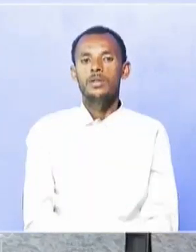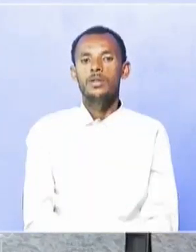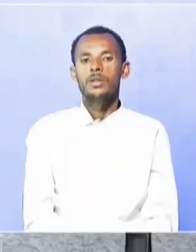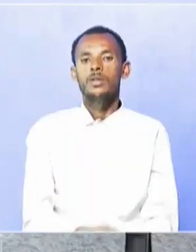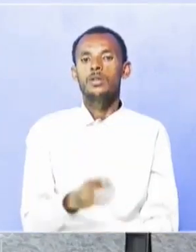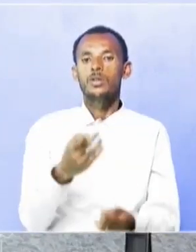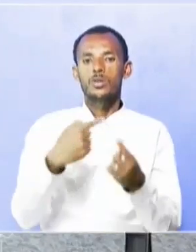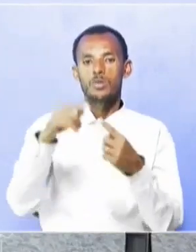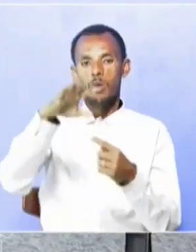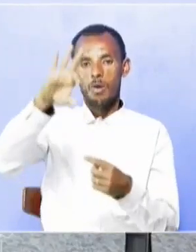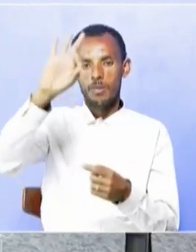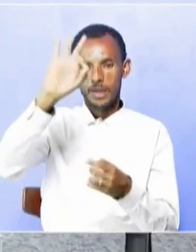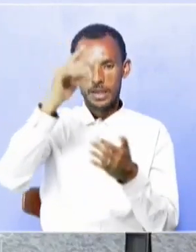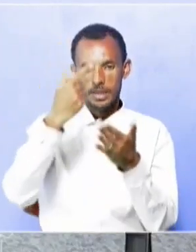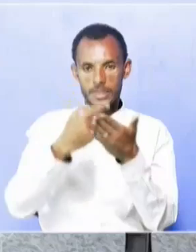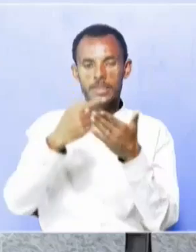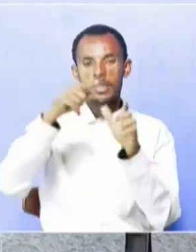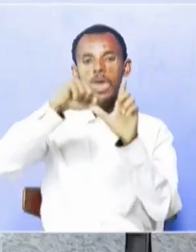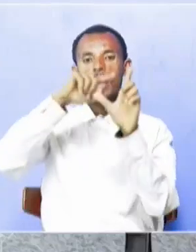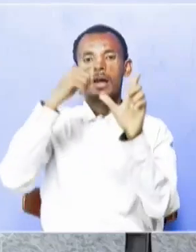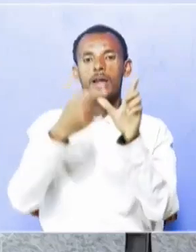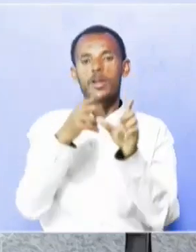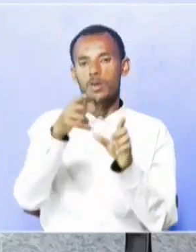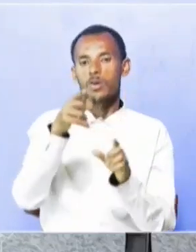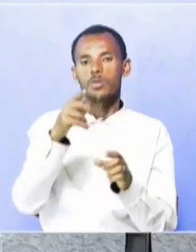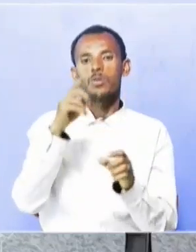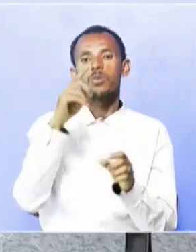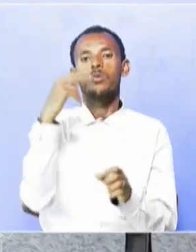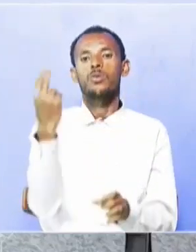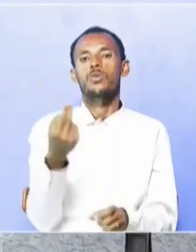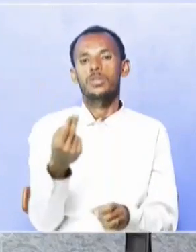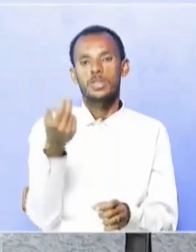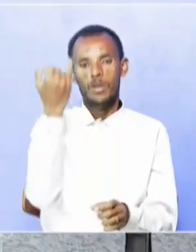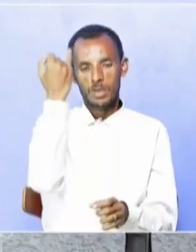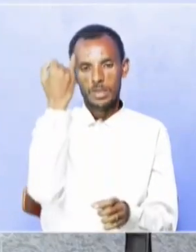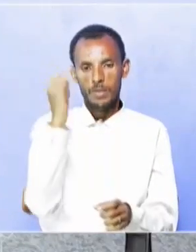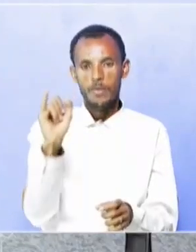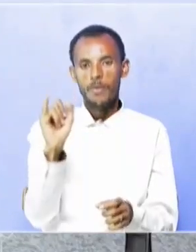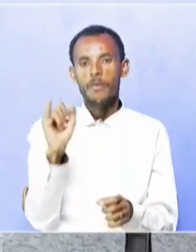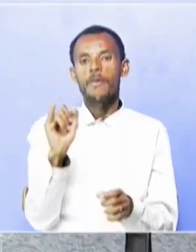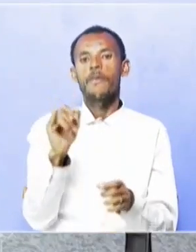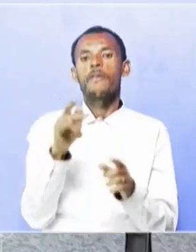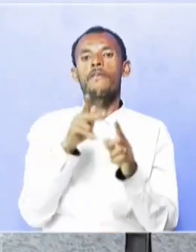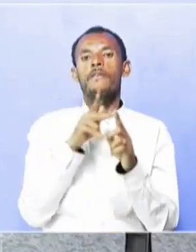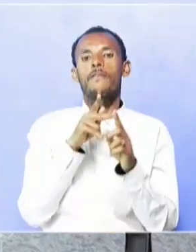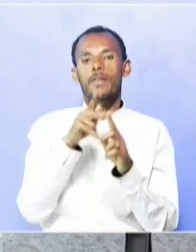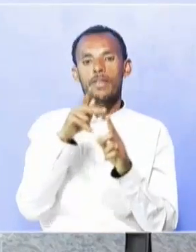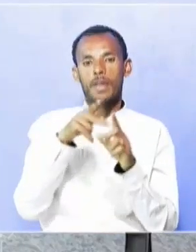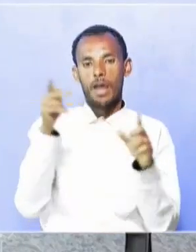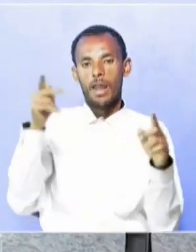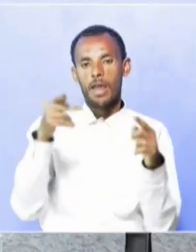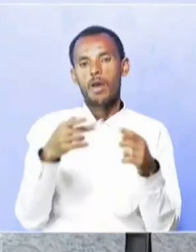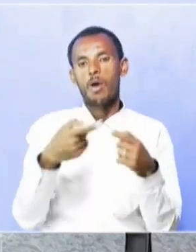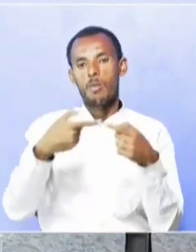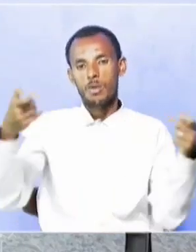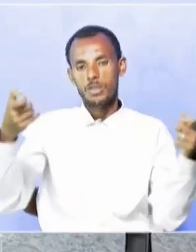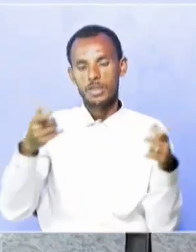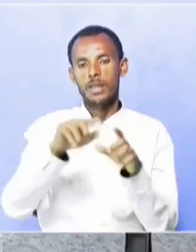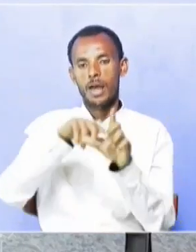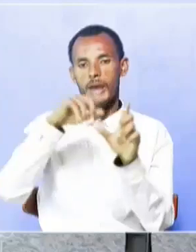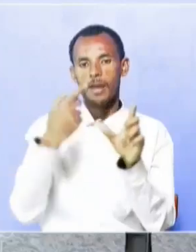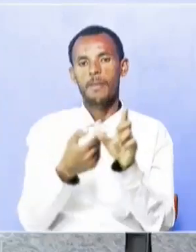To obtain this angle, you need to apply the concept of vertically opposite angles,